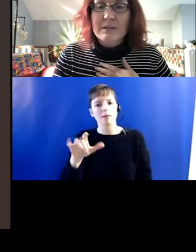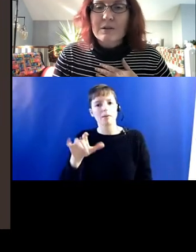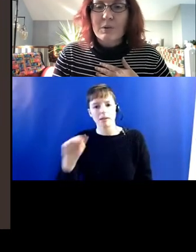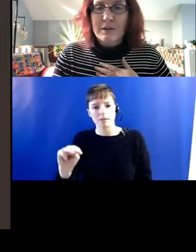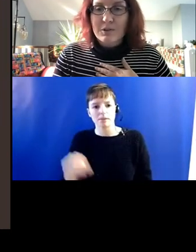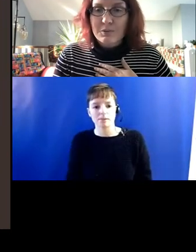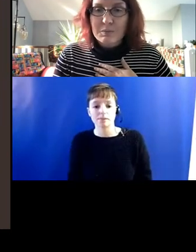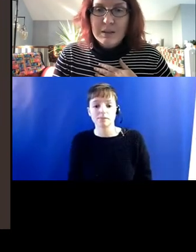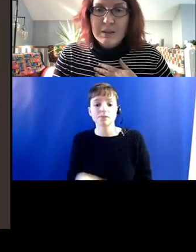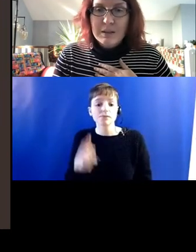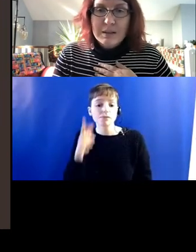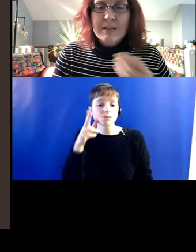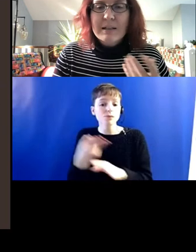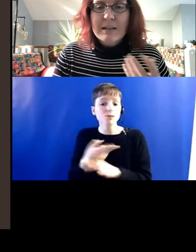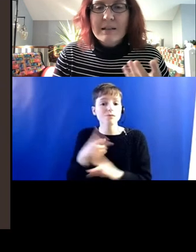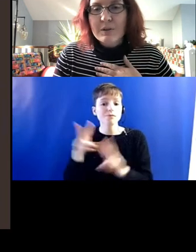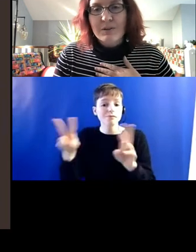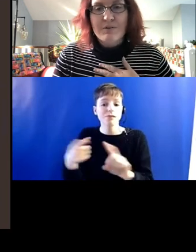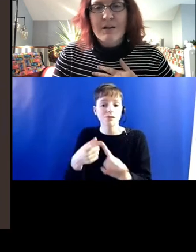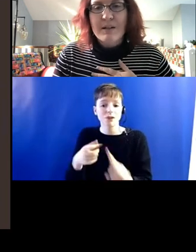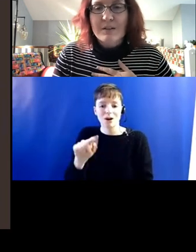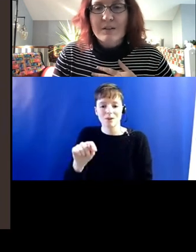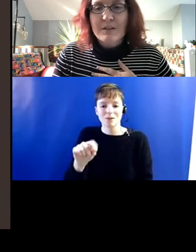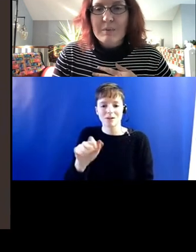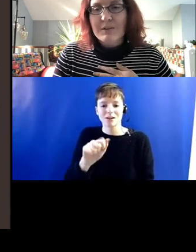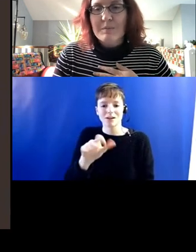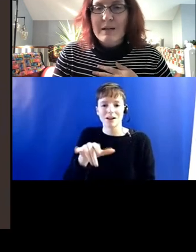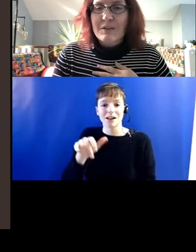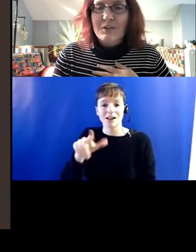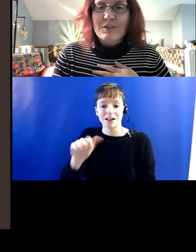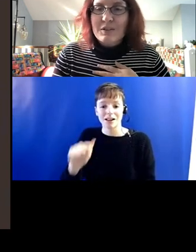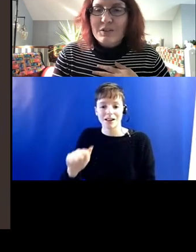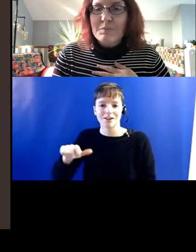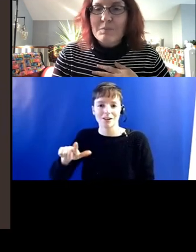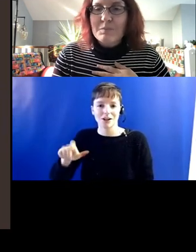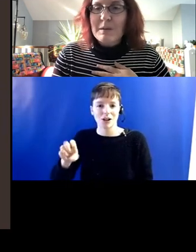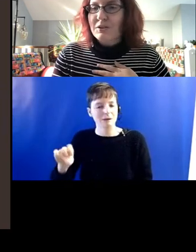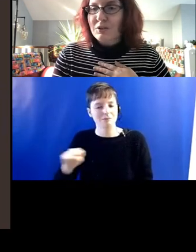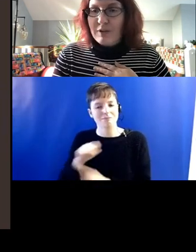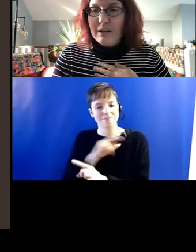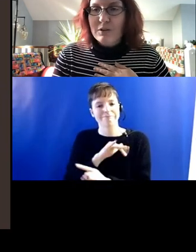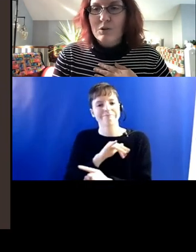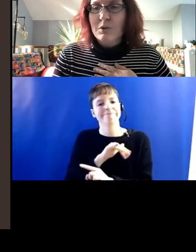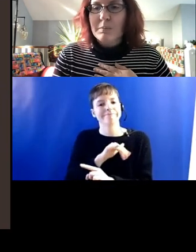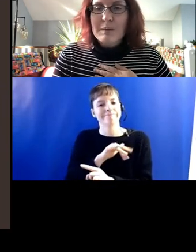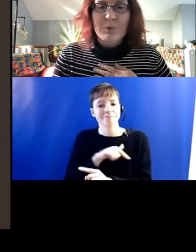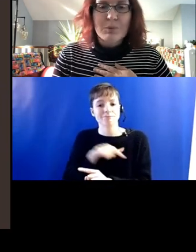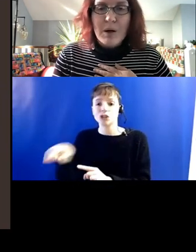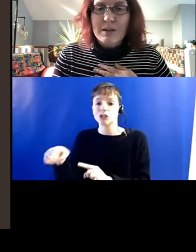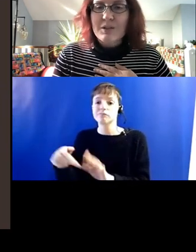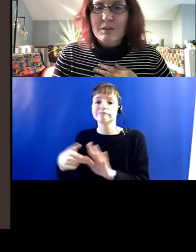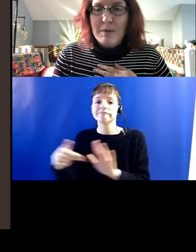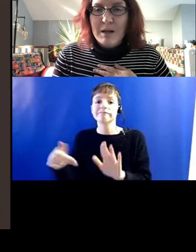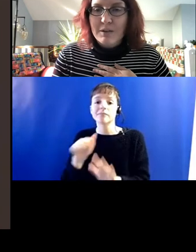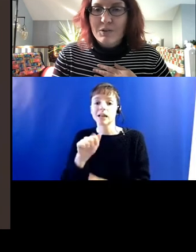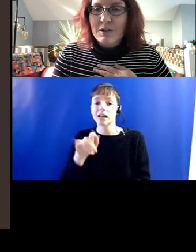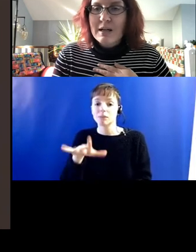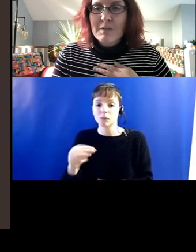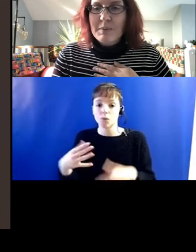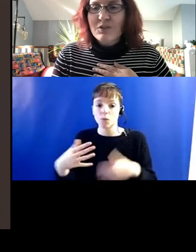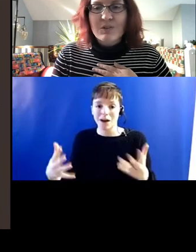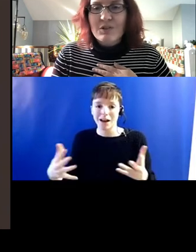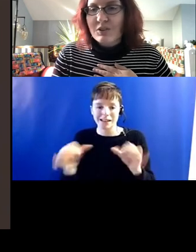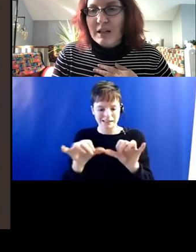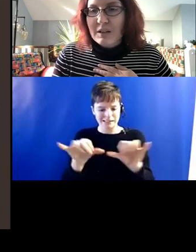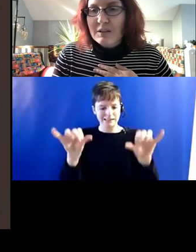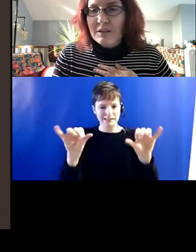Talila Lewis. Talila Lewis defines ableism as a system that places value on people's bodies